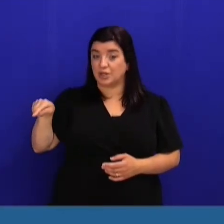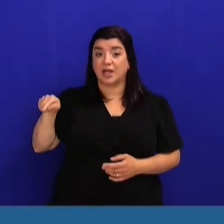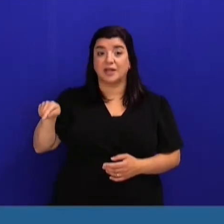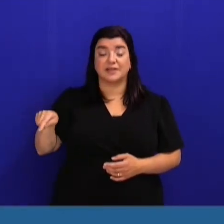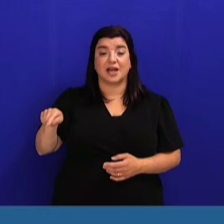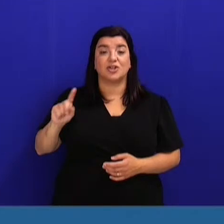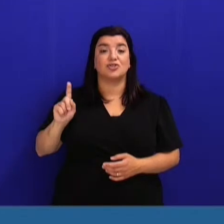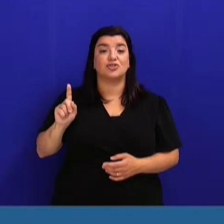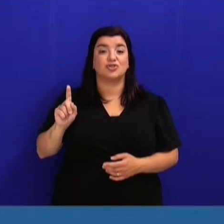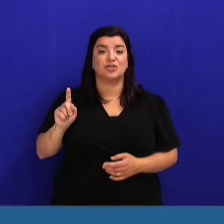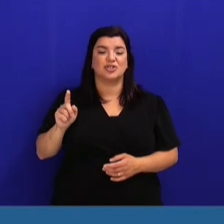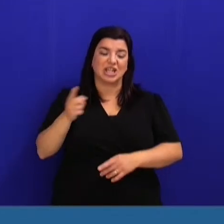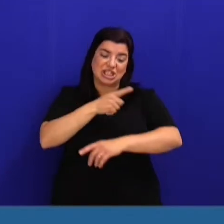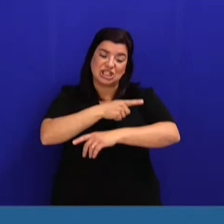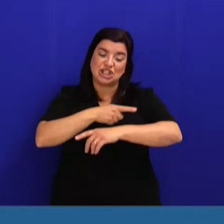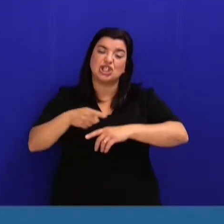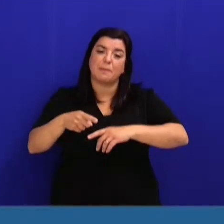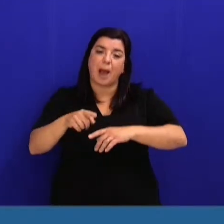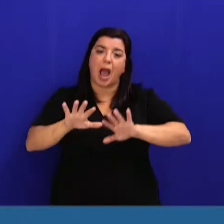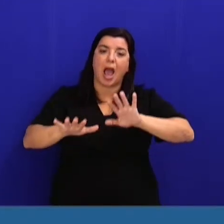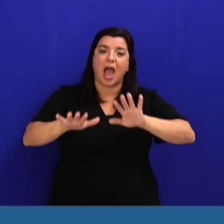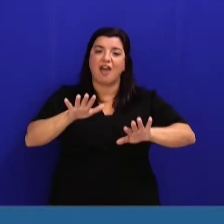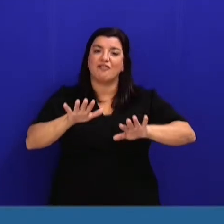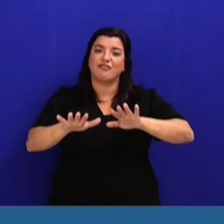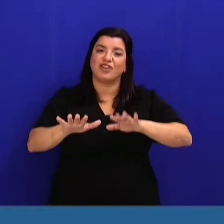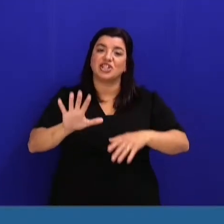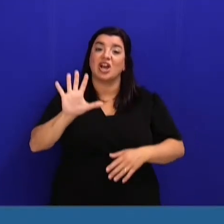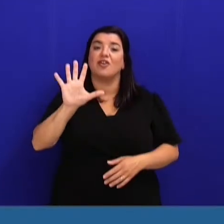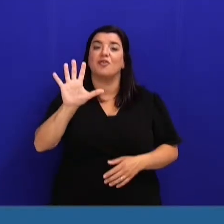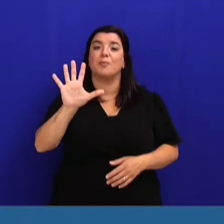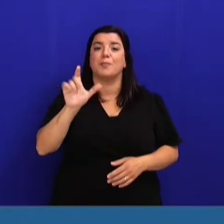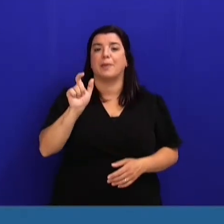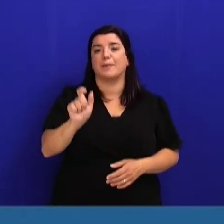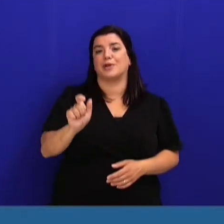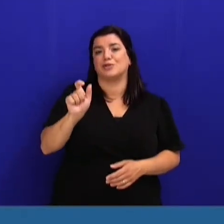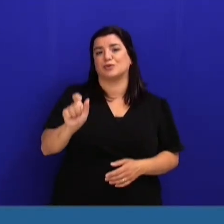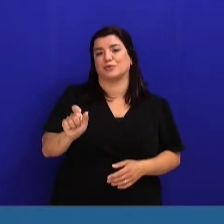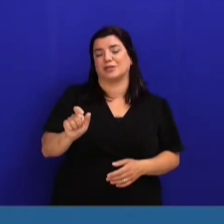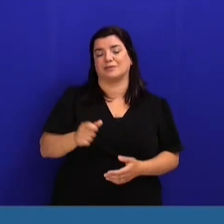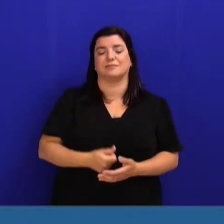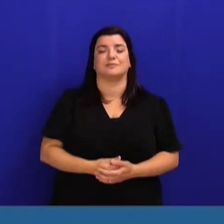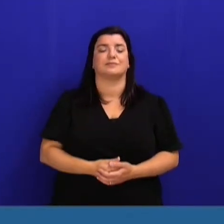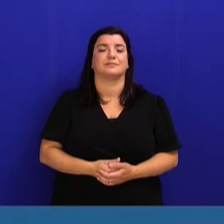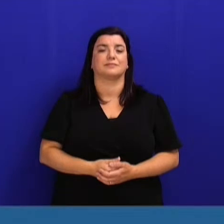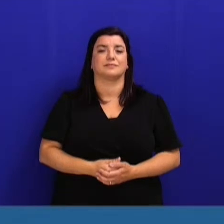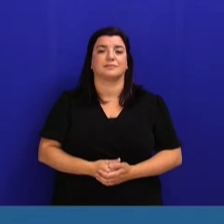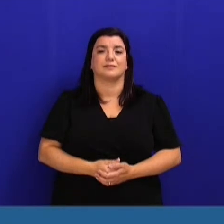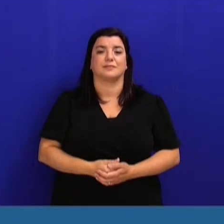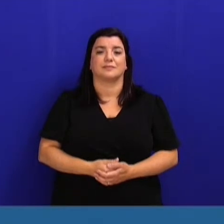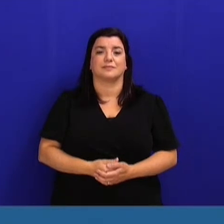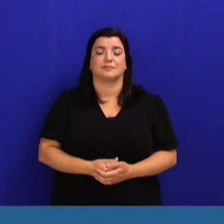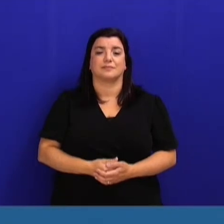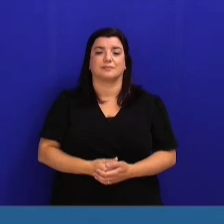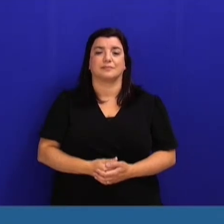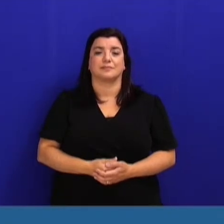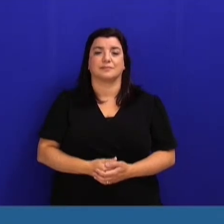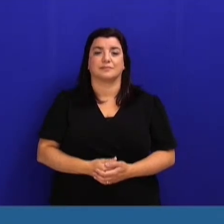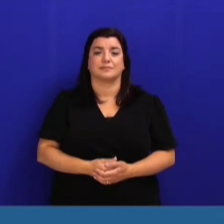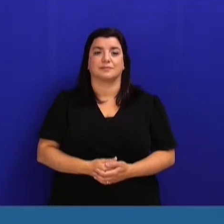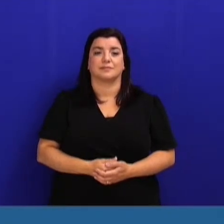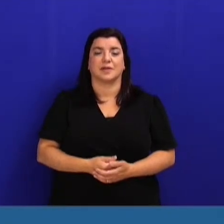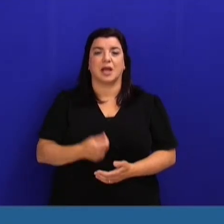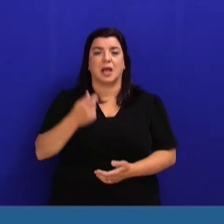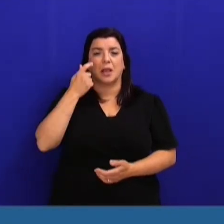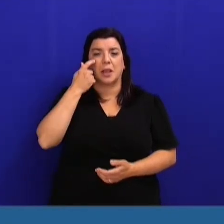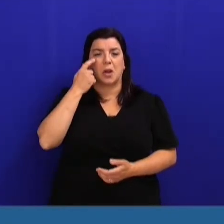average ta' dan l-aħħar ġimgħa kien ta' 5 każijiet. Aħna bħalma taraw dejjem issa anke